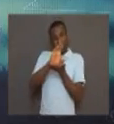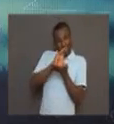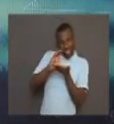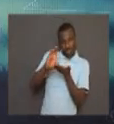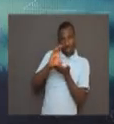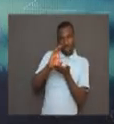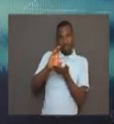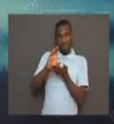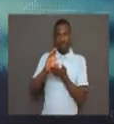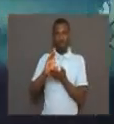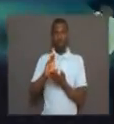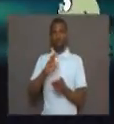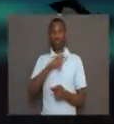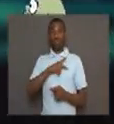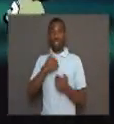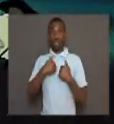circuit property?